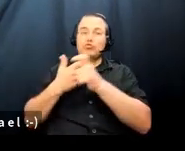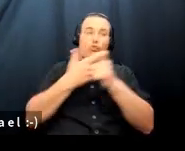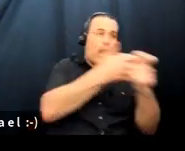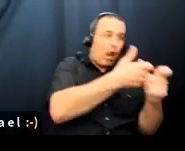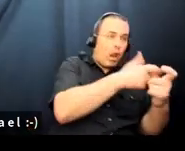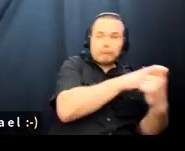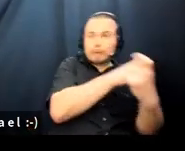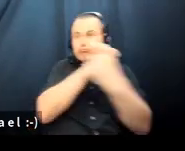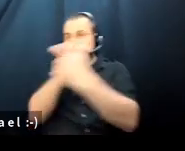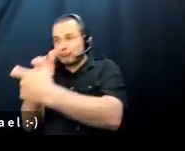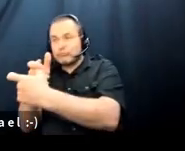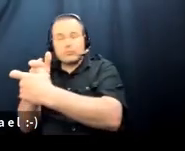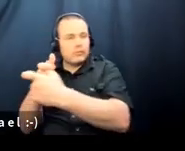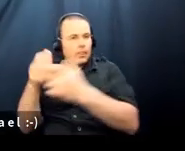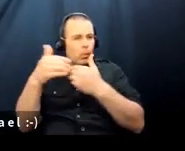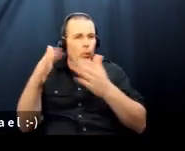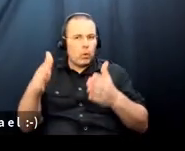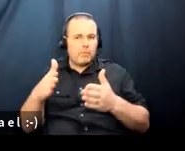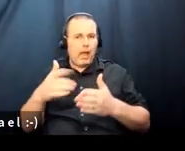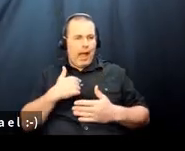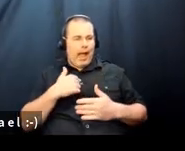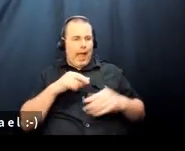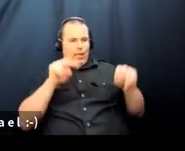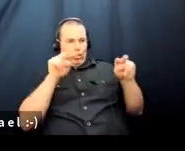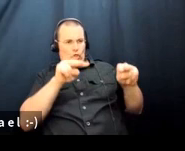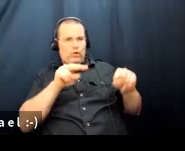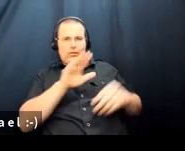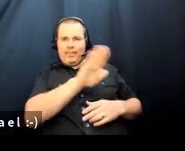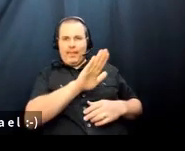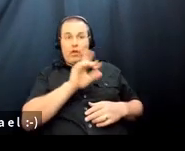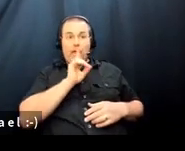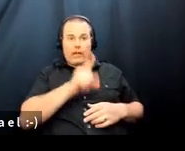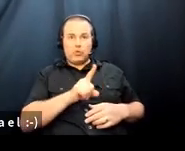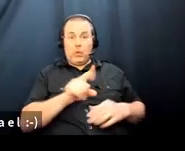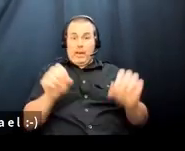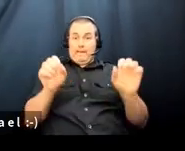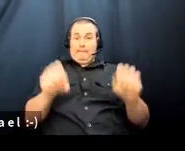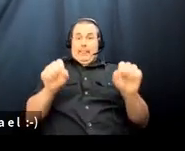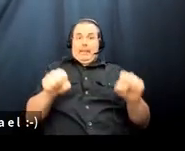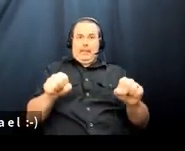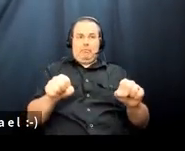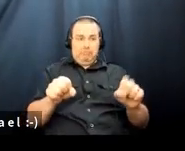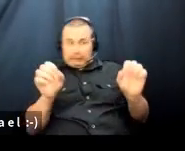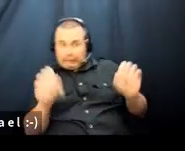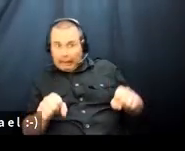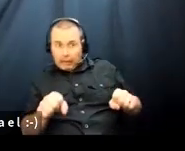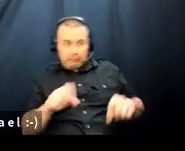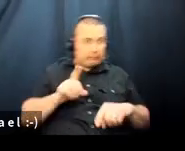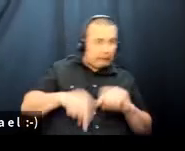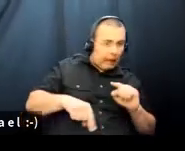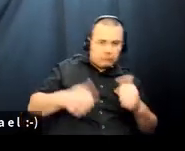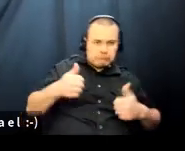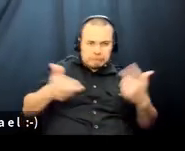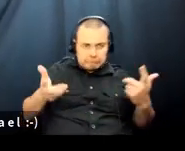as their actual ability to do it. So I'm looking at it from a developmental perspective. What would I expect